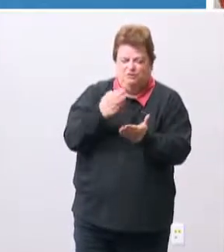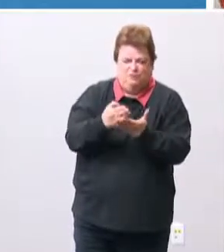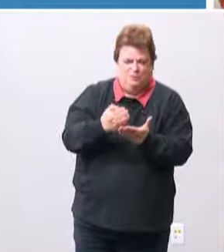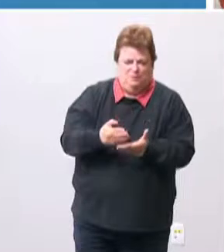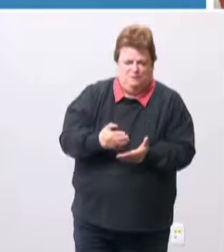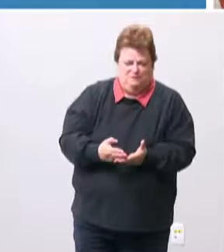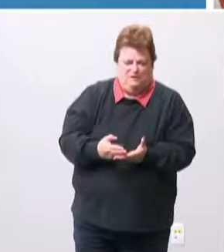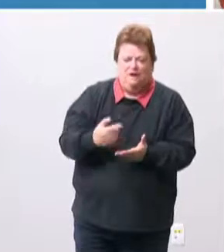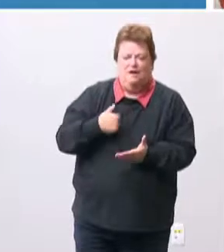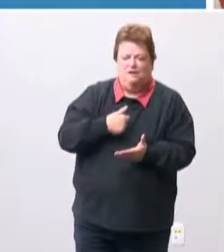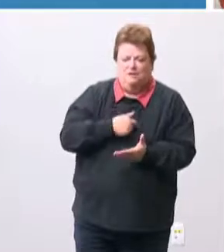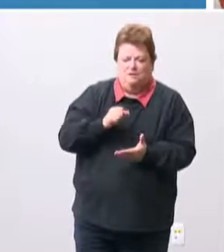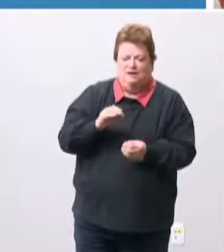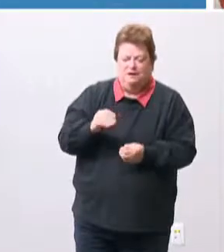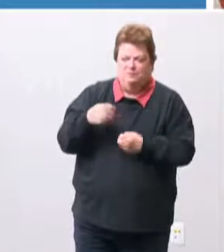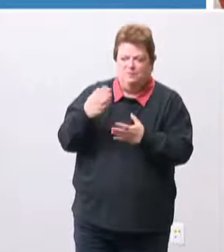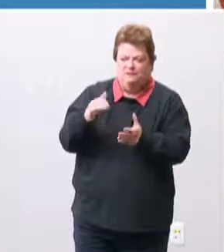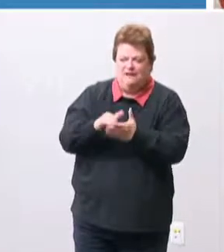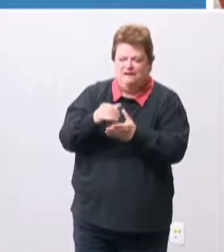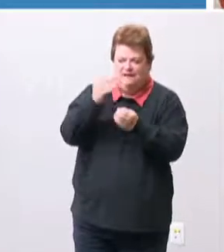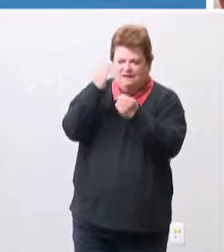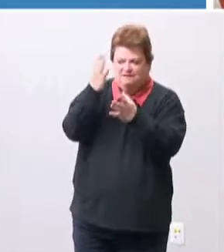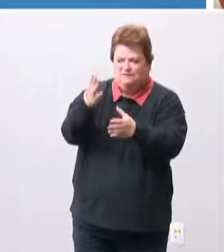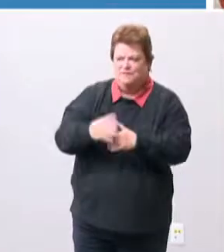can provide information.